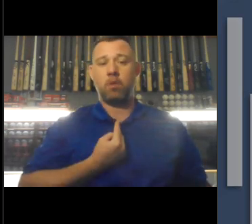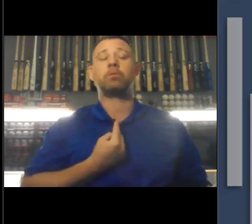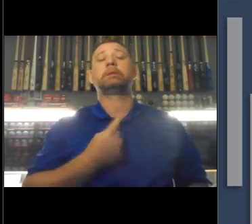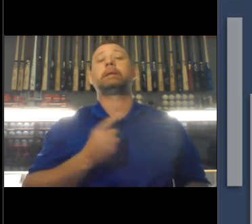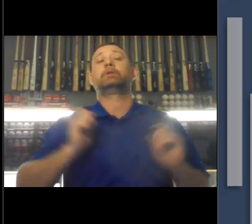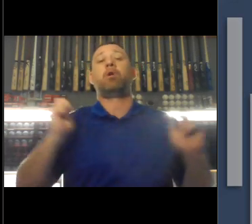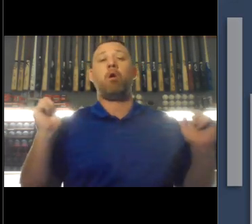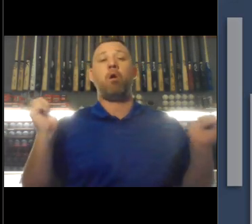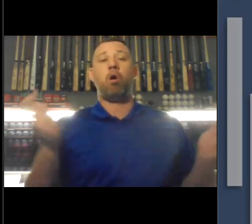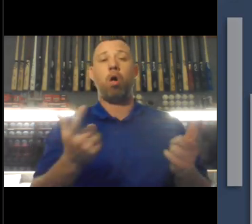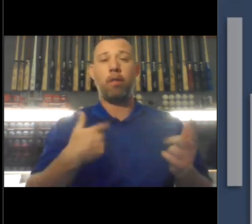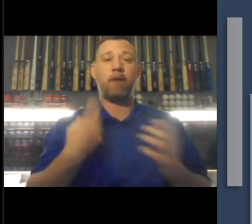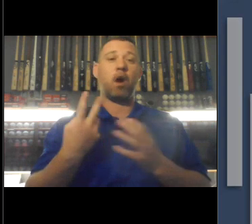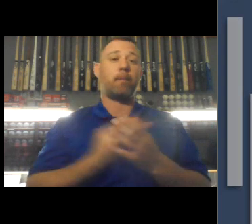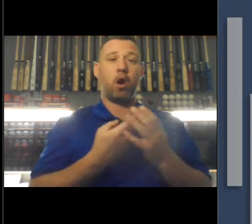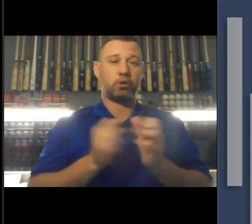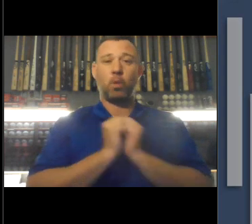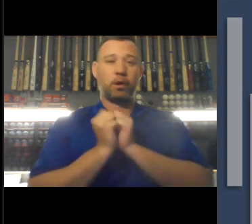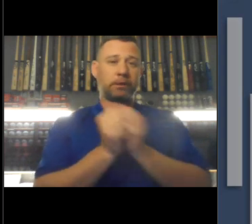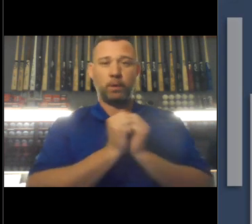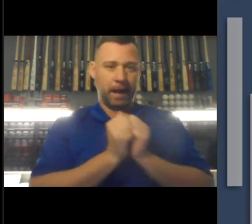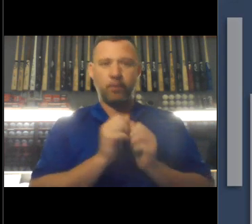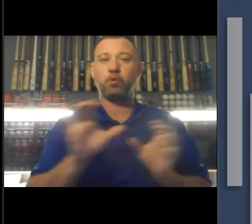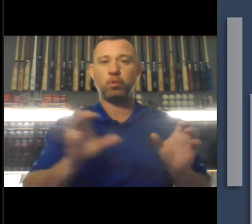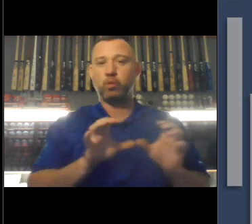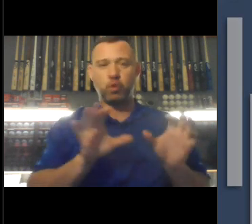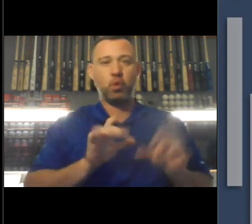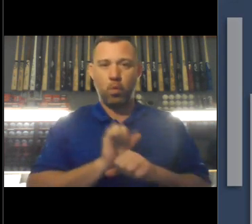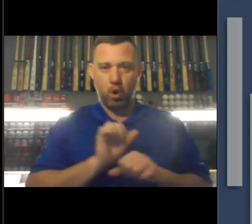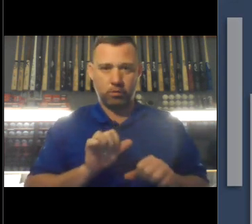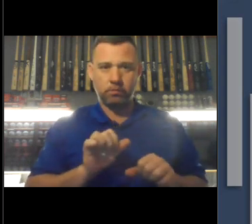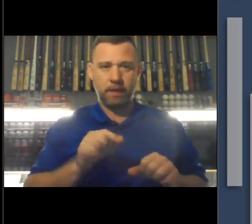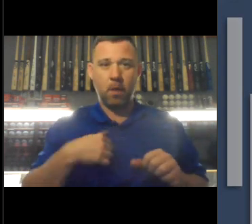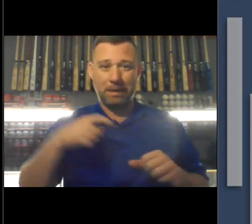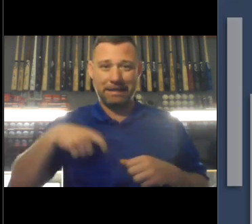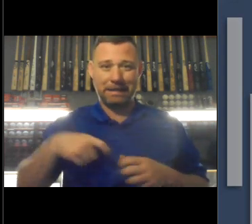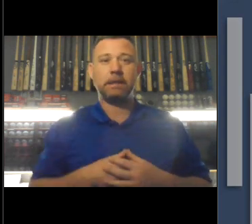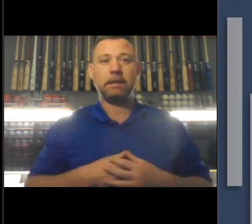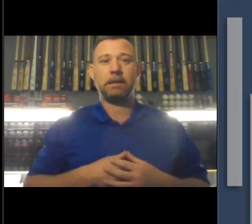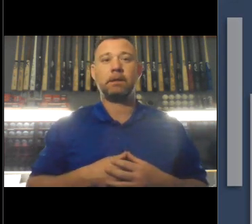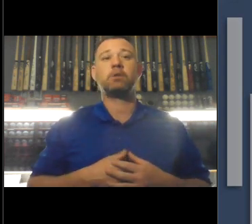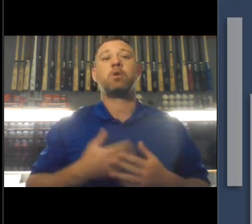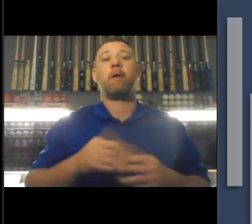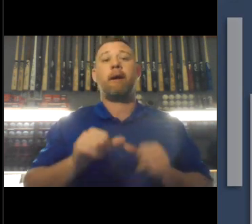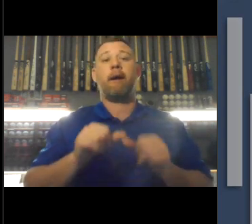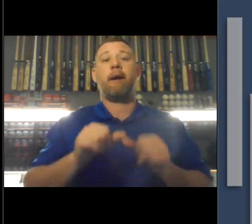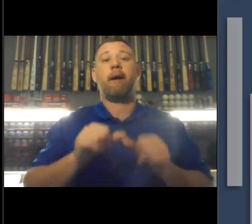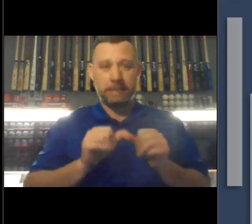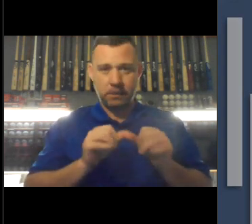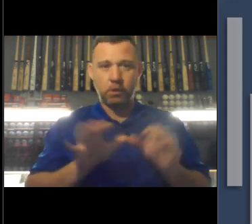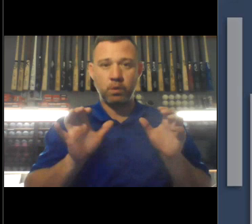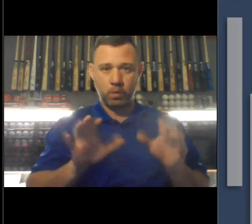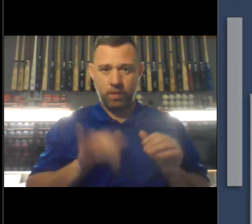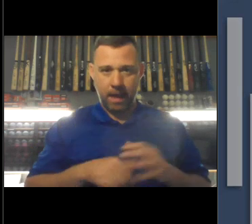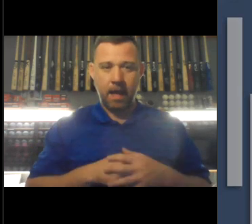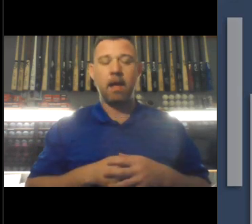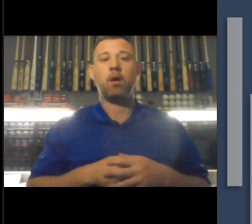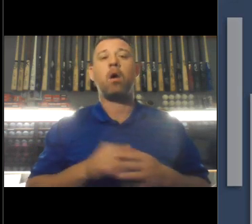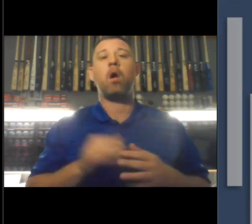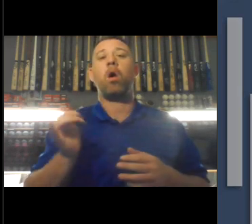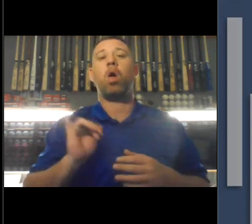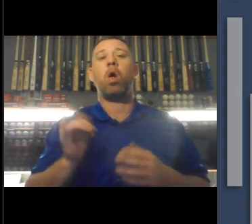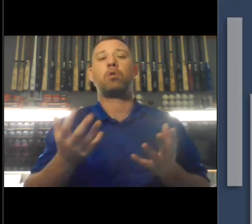of our partners working together to do the work that we need to do. So we have continued to do that. We also